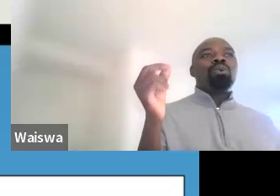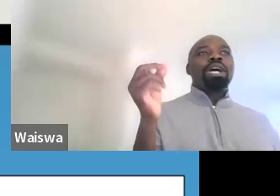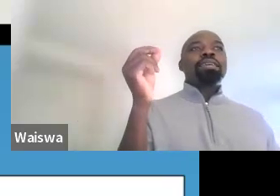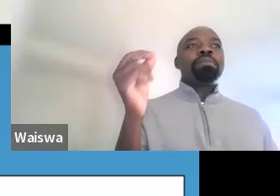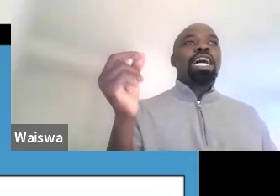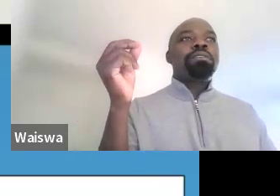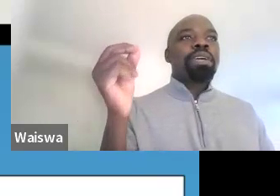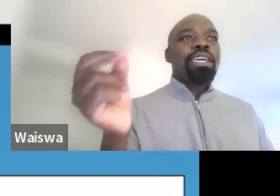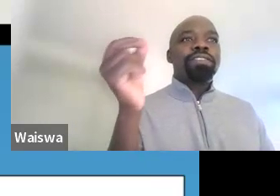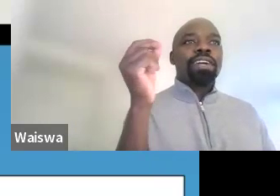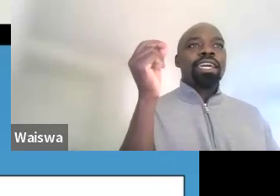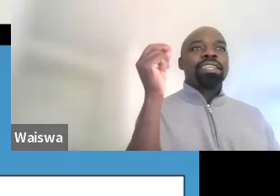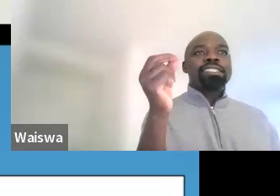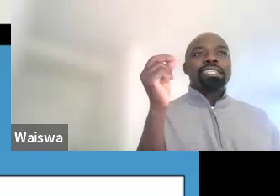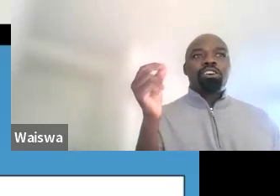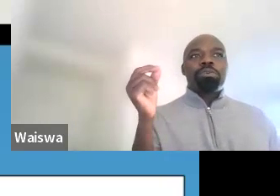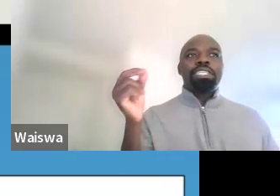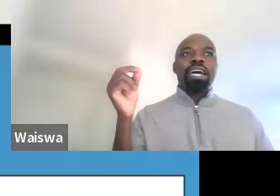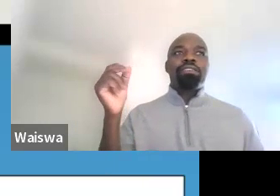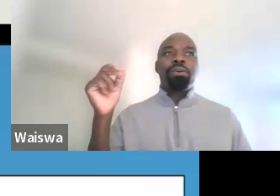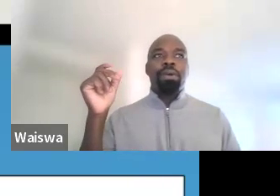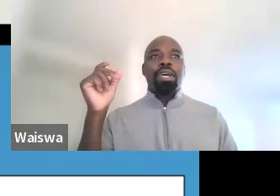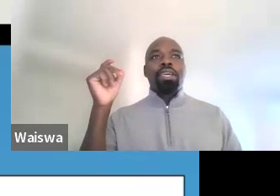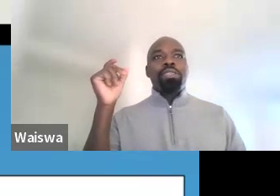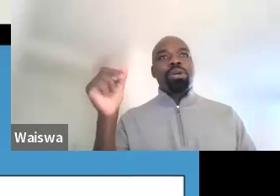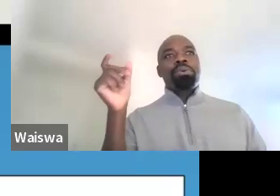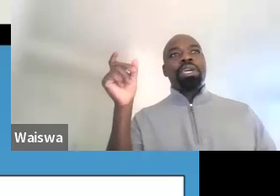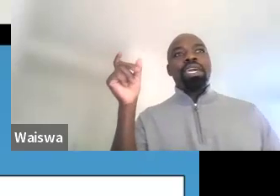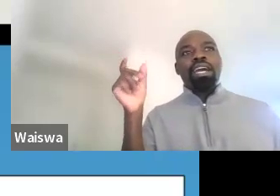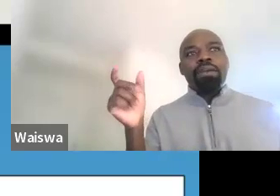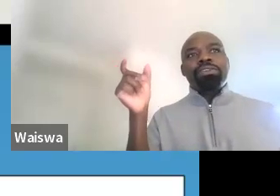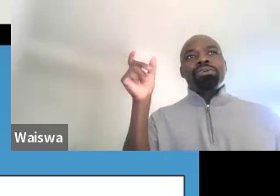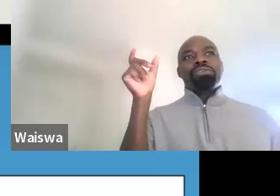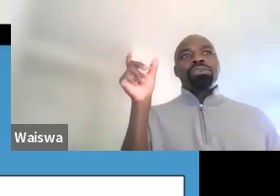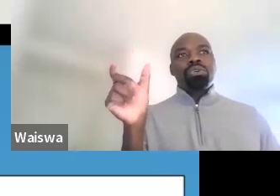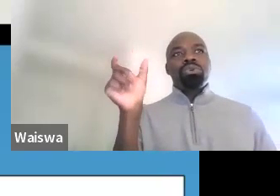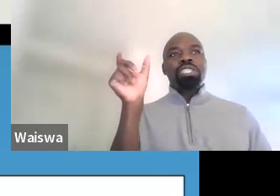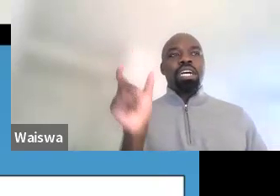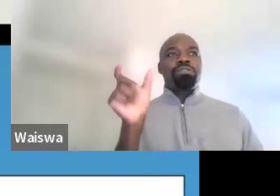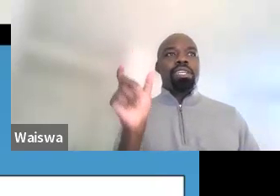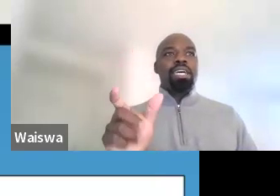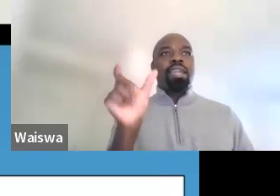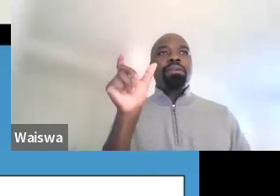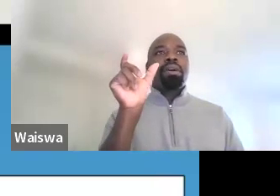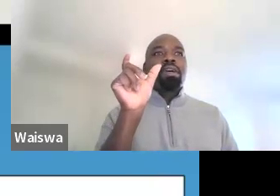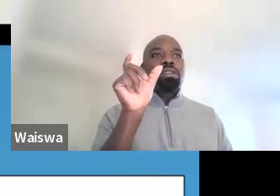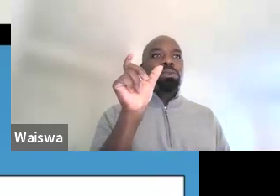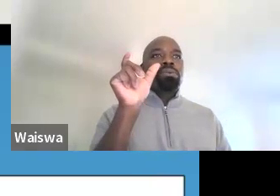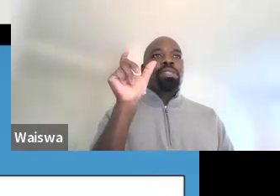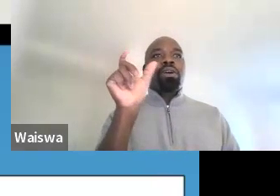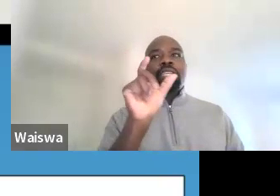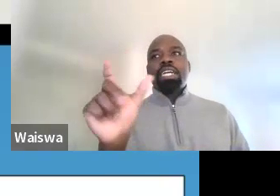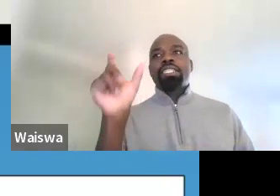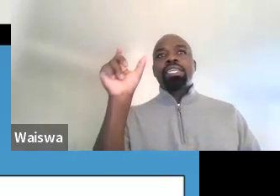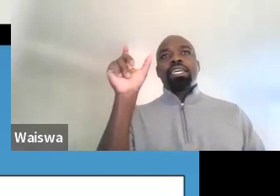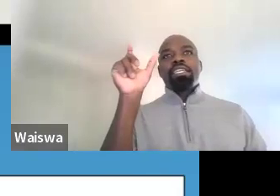explain what the problem is. Again, this is global data, so we encourage you to use country data